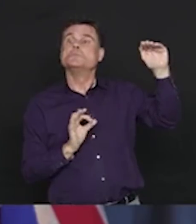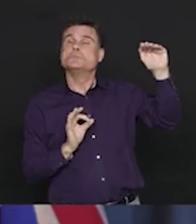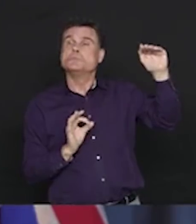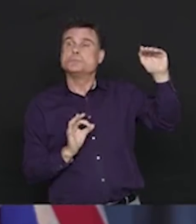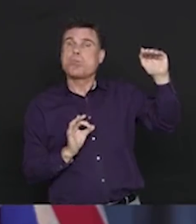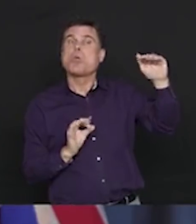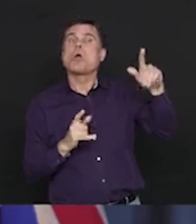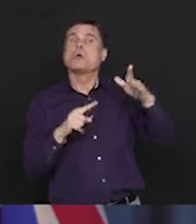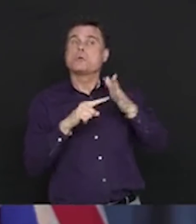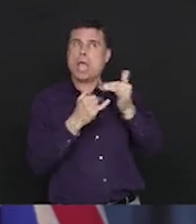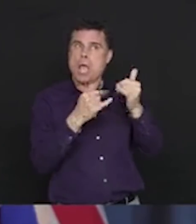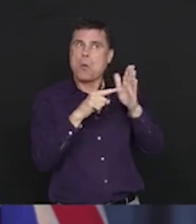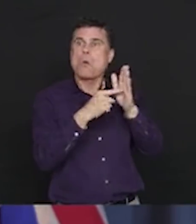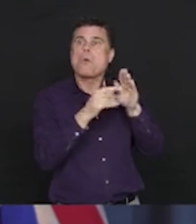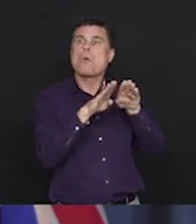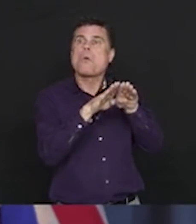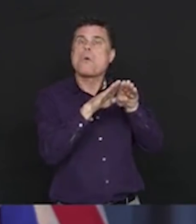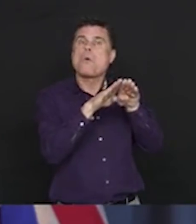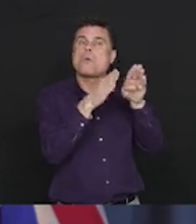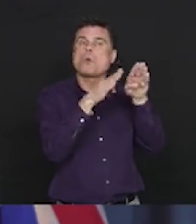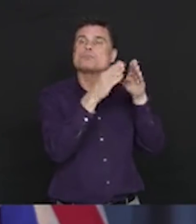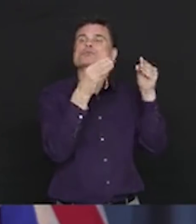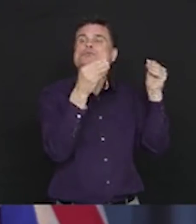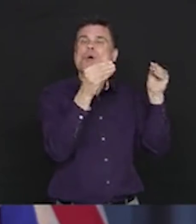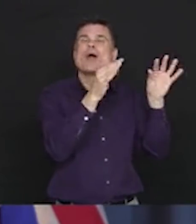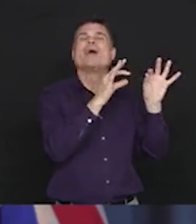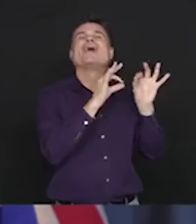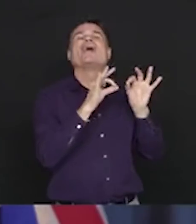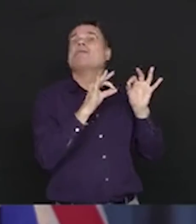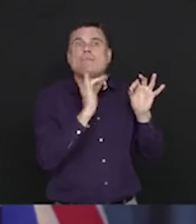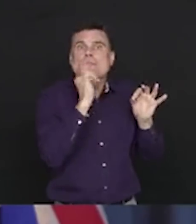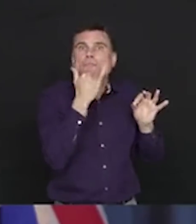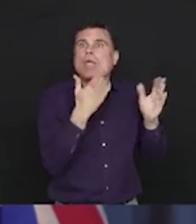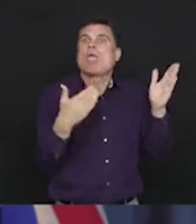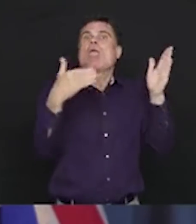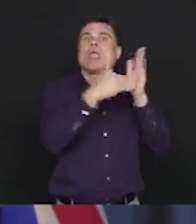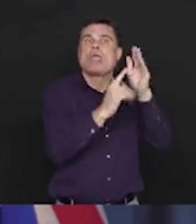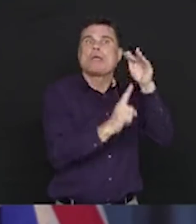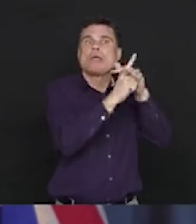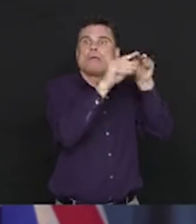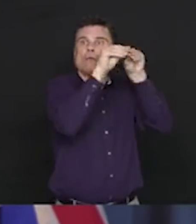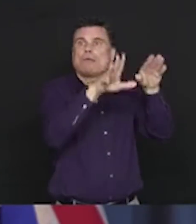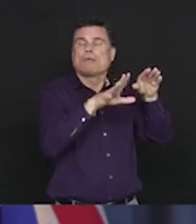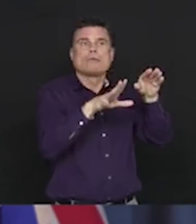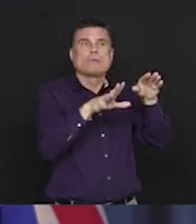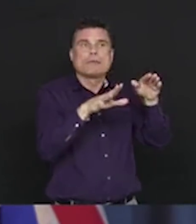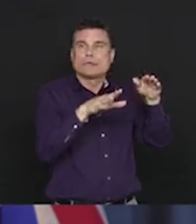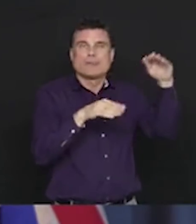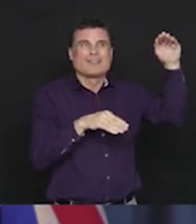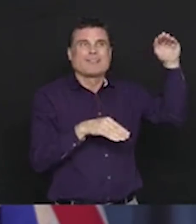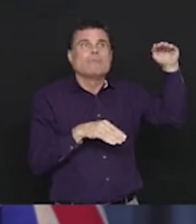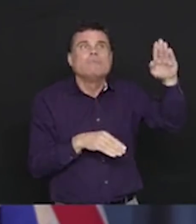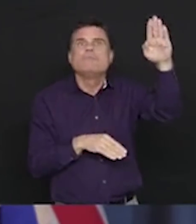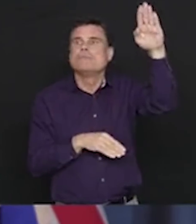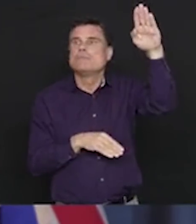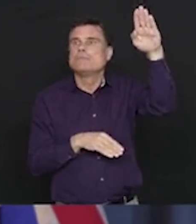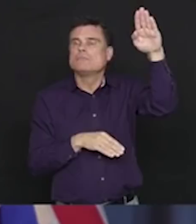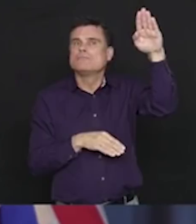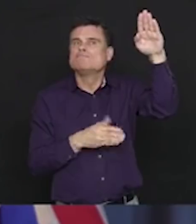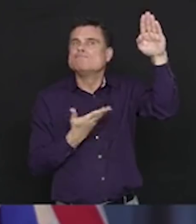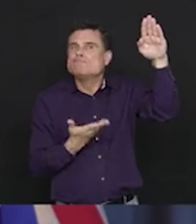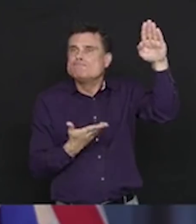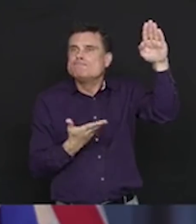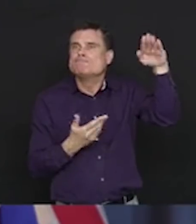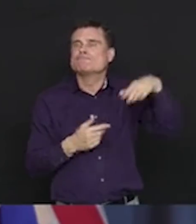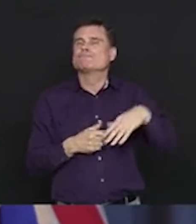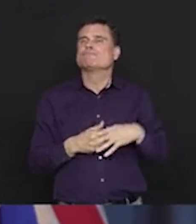may be into May for sure, we need to start thinking about what does it look like again to understand if we're